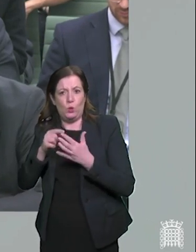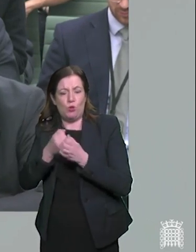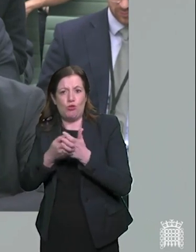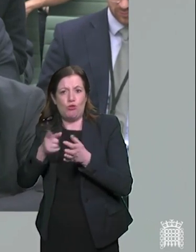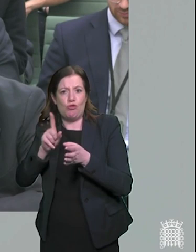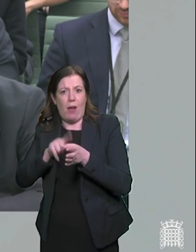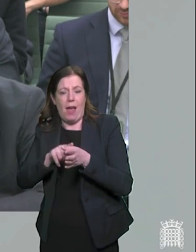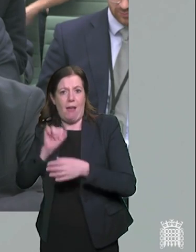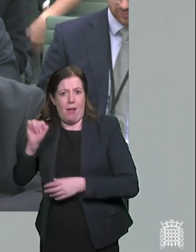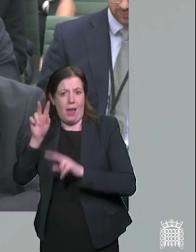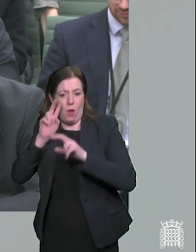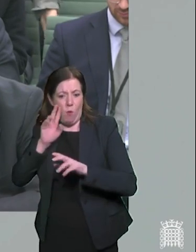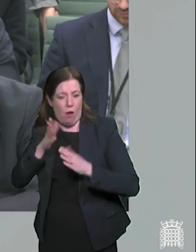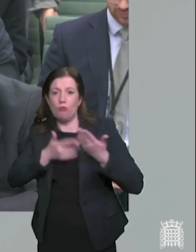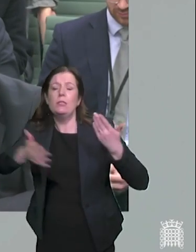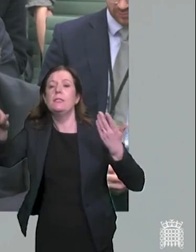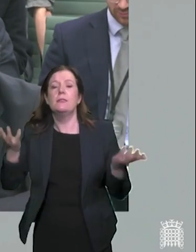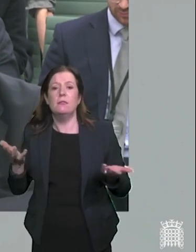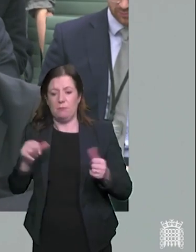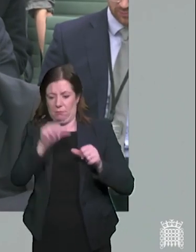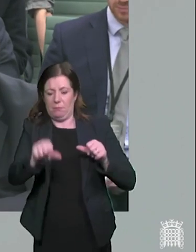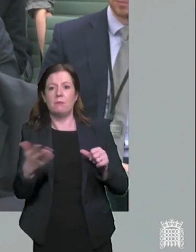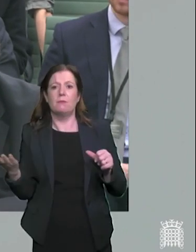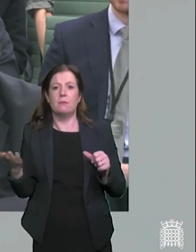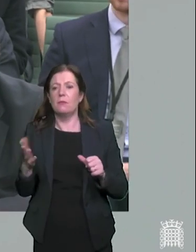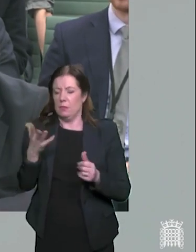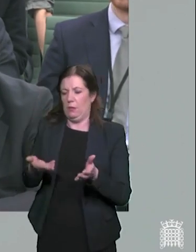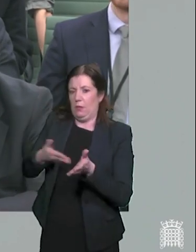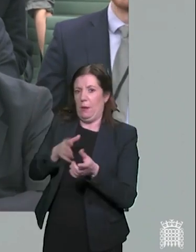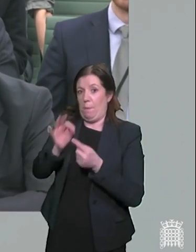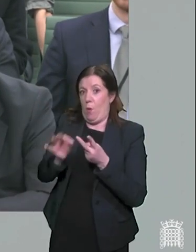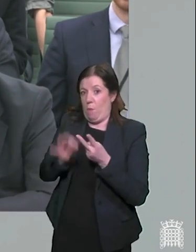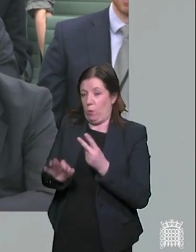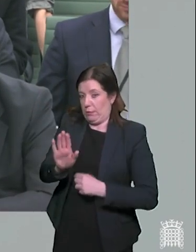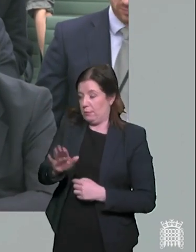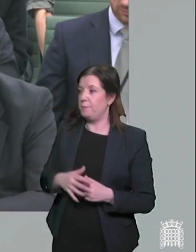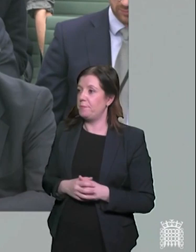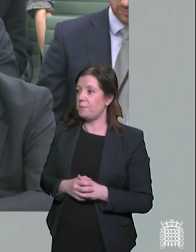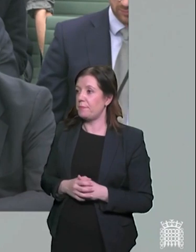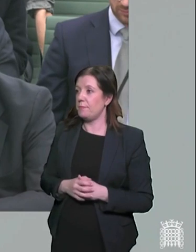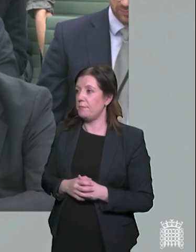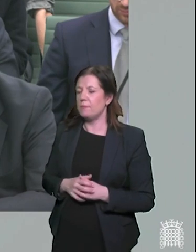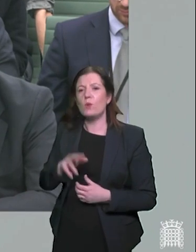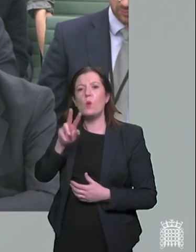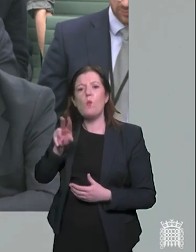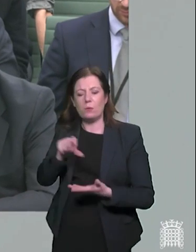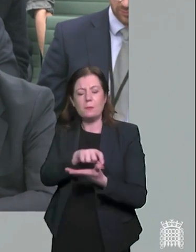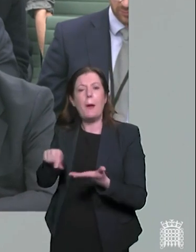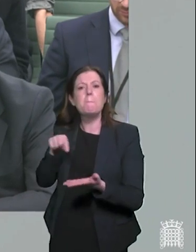Gray inquiry was already well underway. A couple of other quick points, if I may, on that WhatsApp.